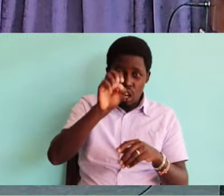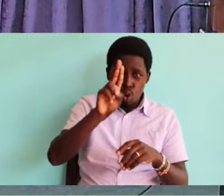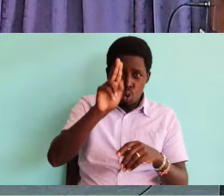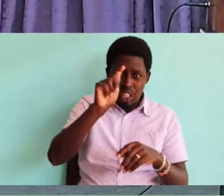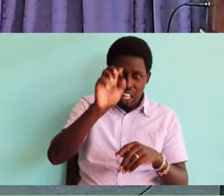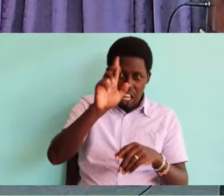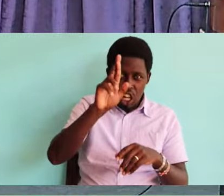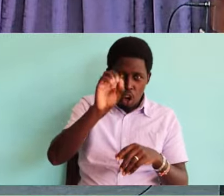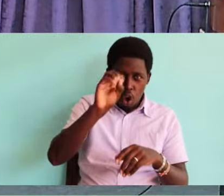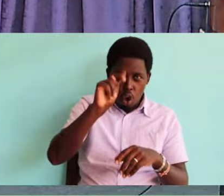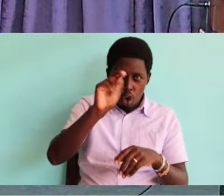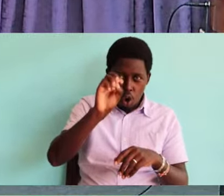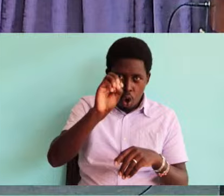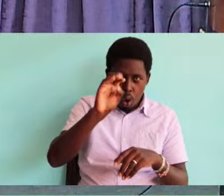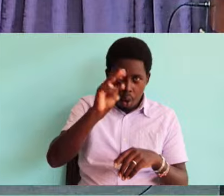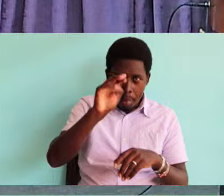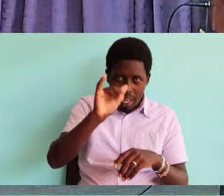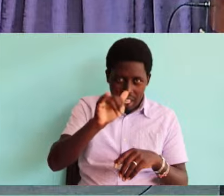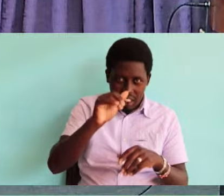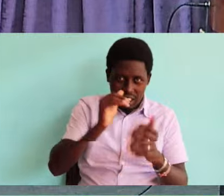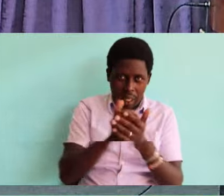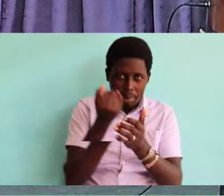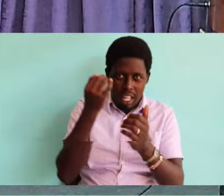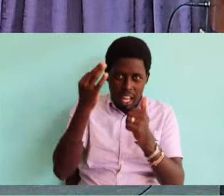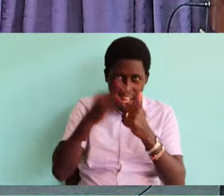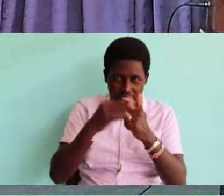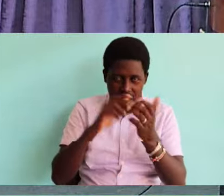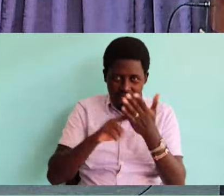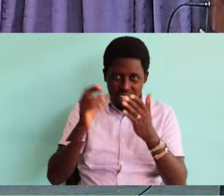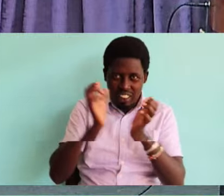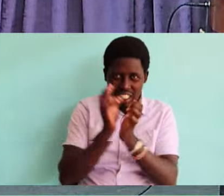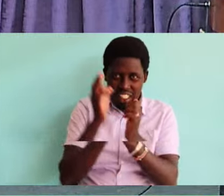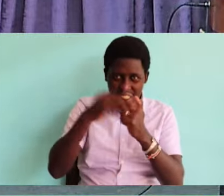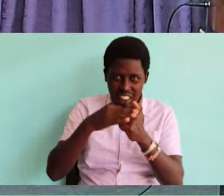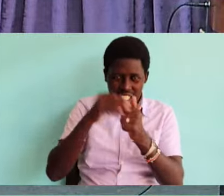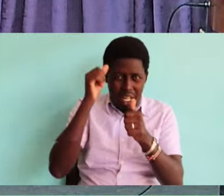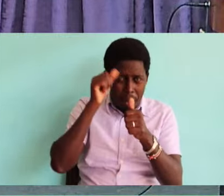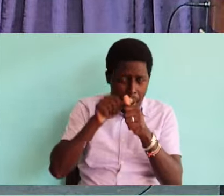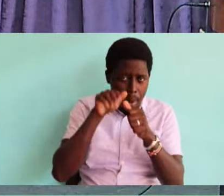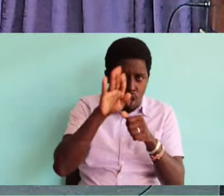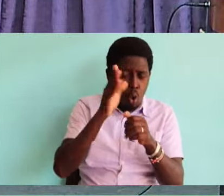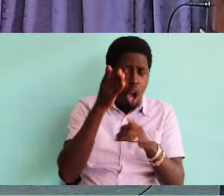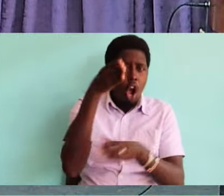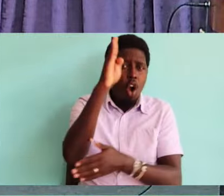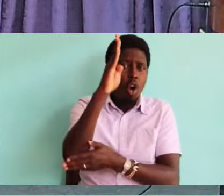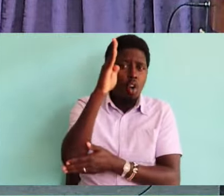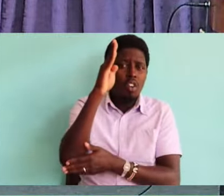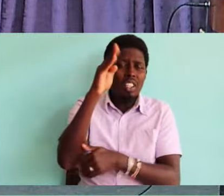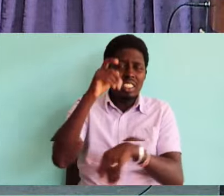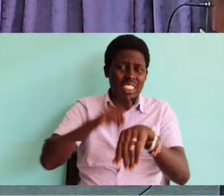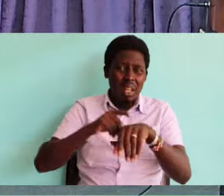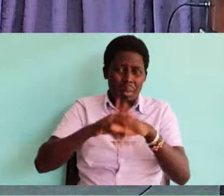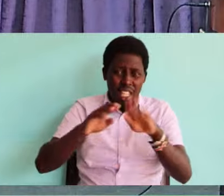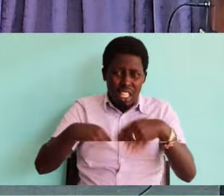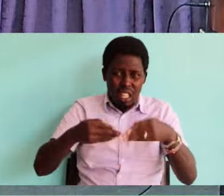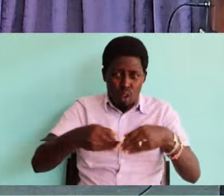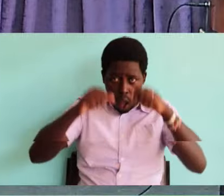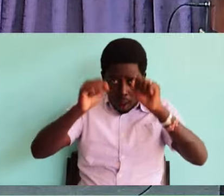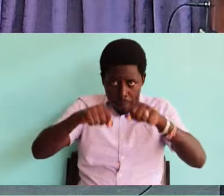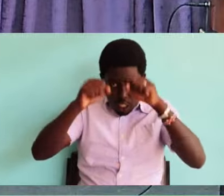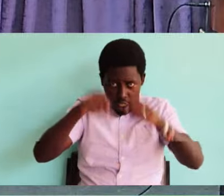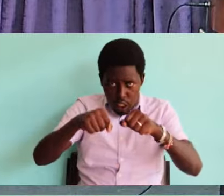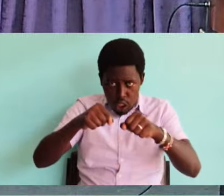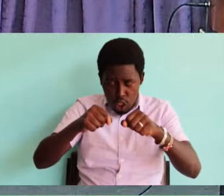"But remember the Lord your God, for it is he who gives you the ability to